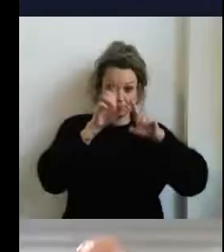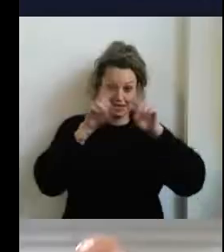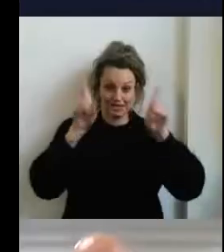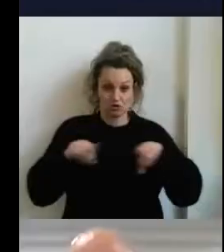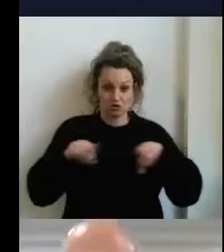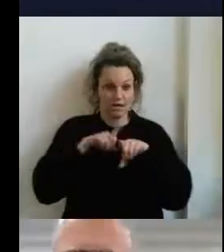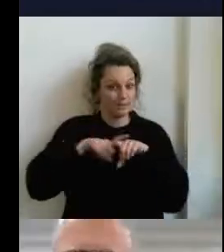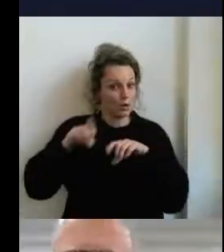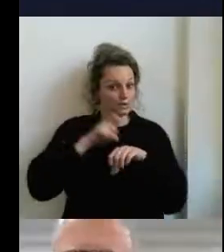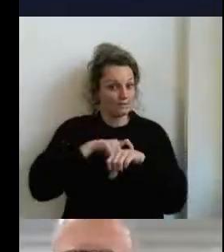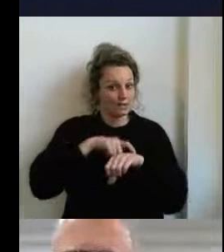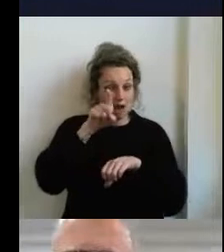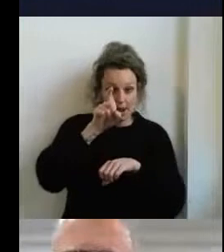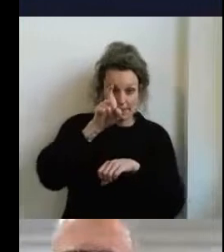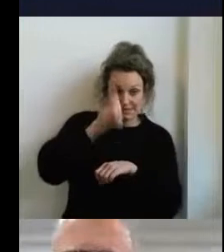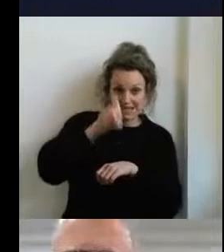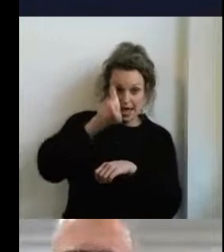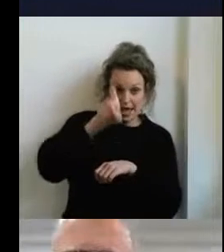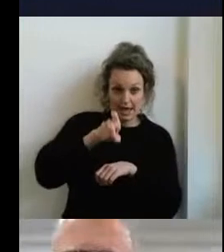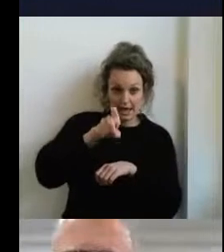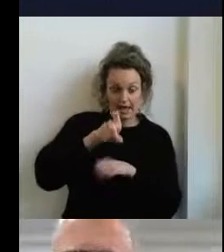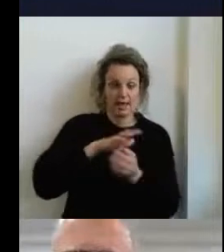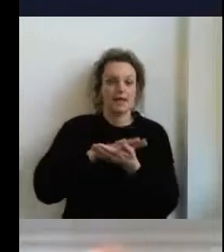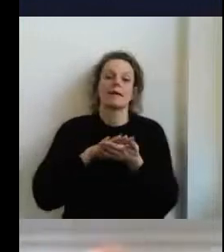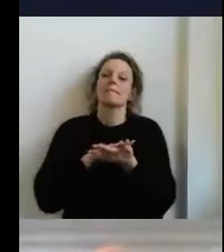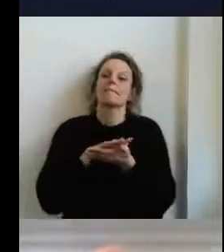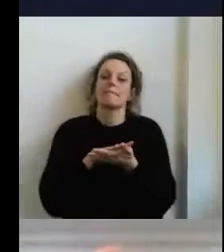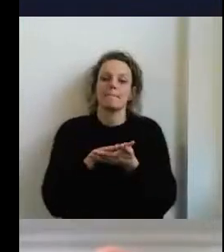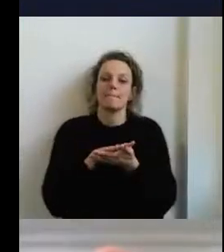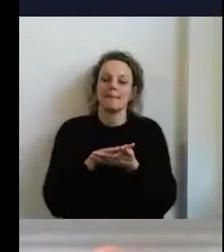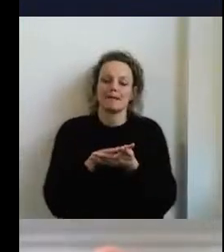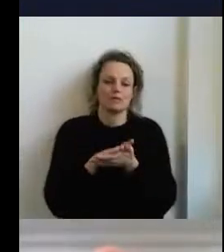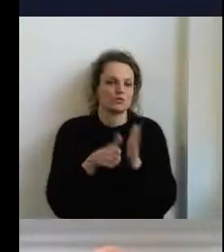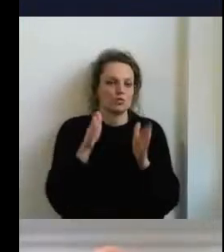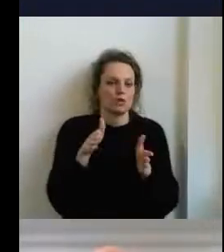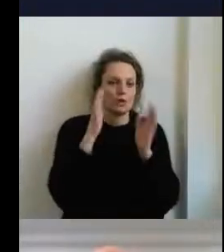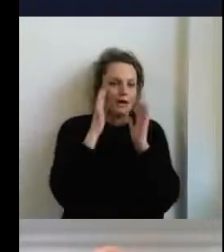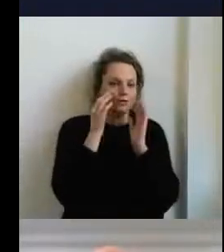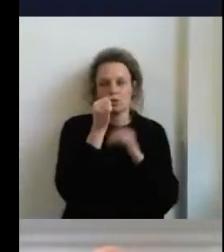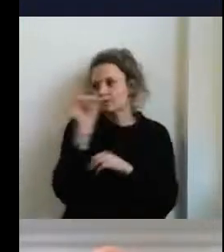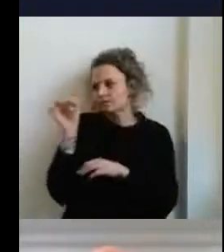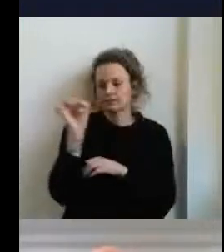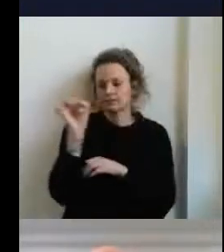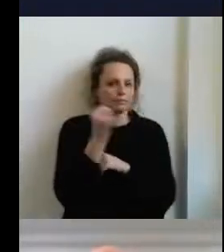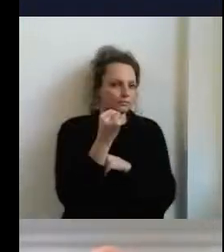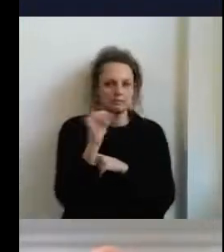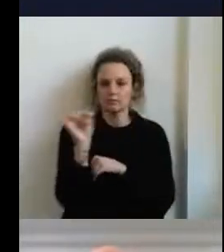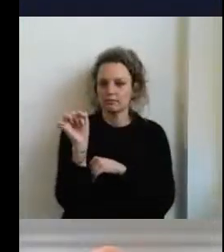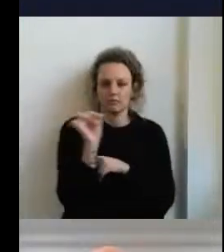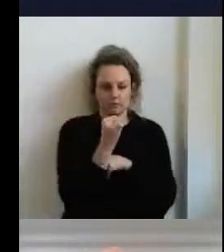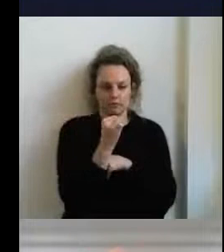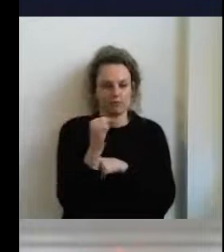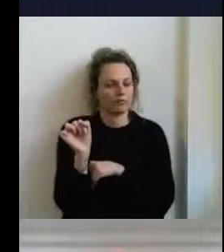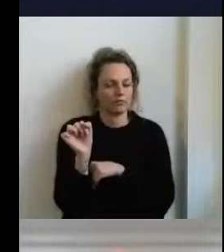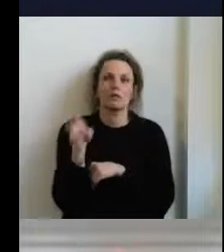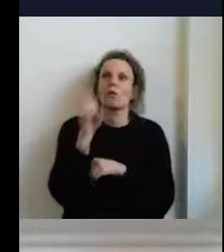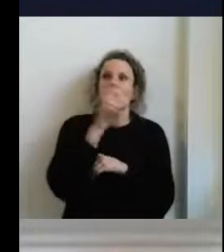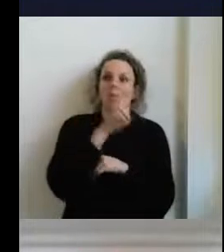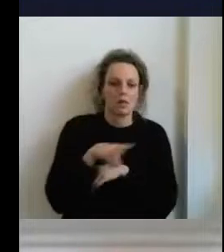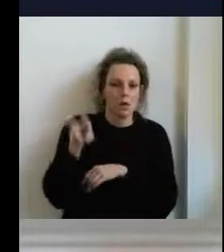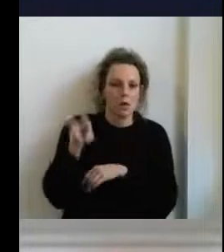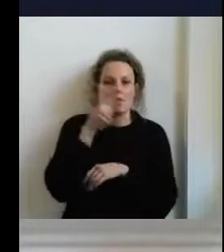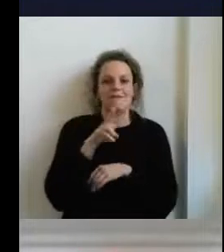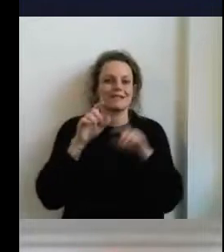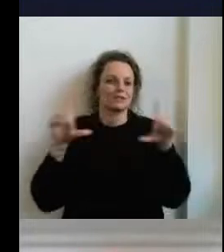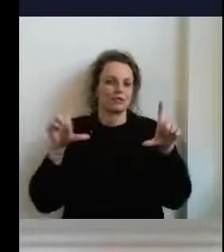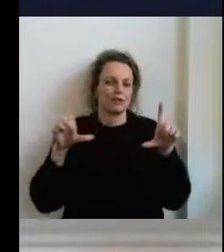be able to have that text tracked right in the center without having to move your head back and forth. And many of you are well aware you'll get neck pain